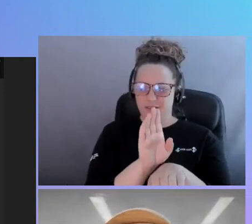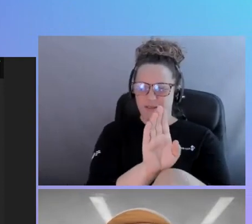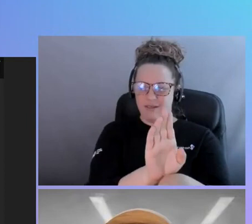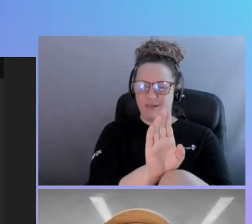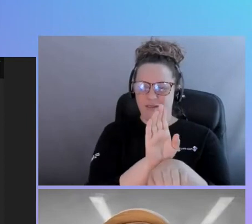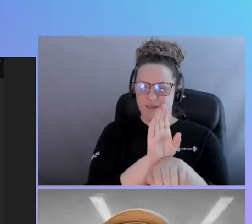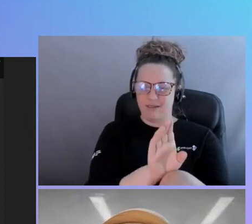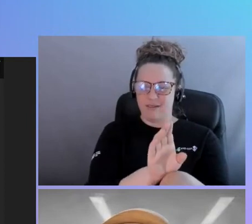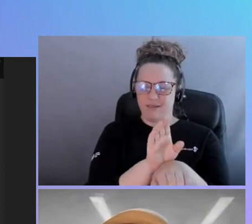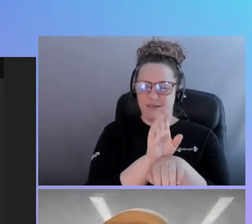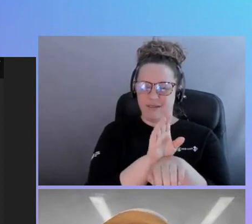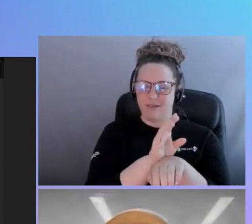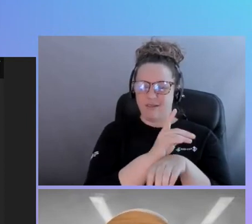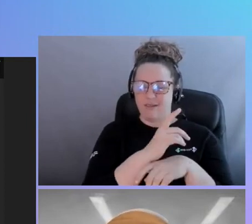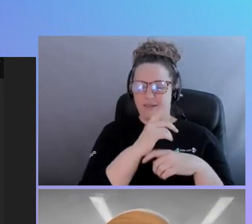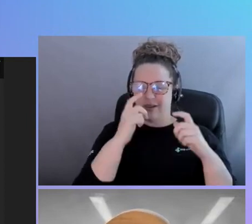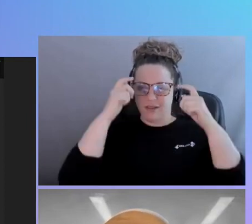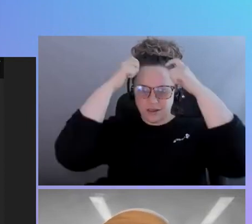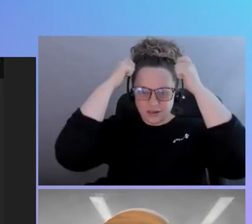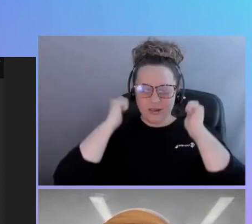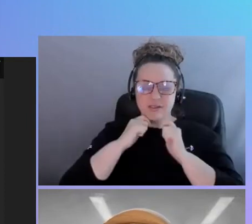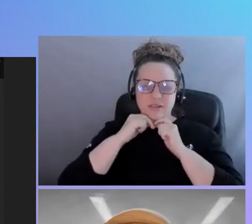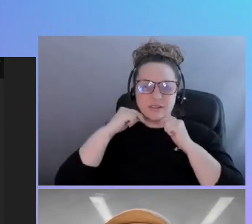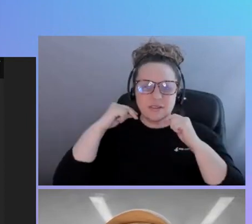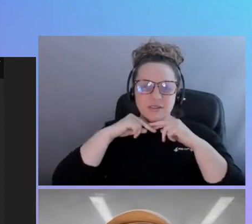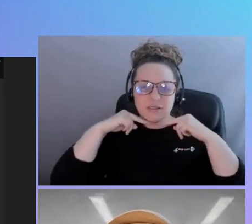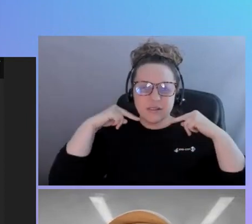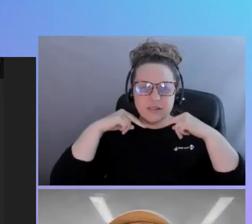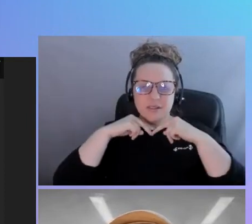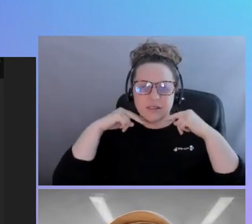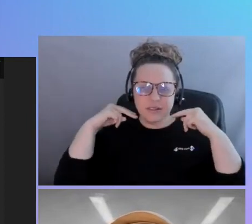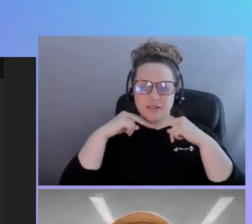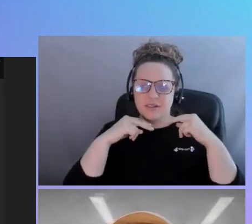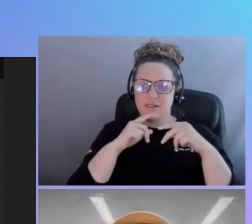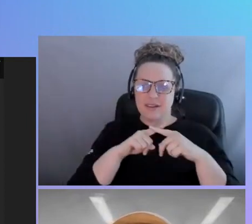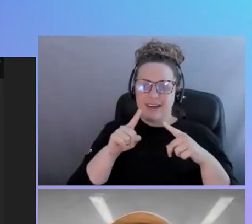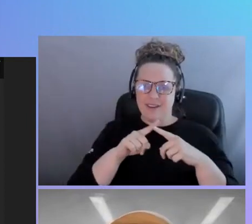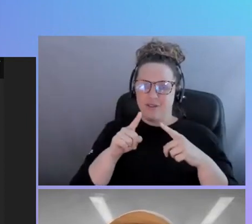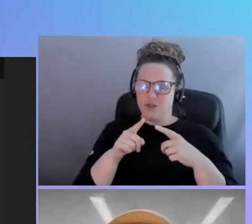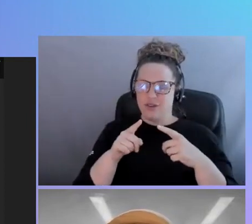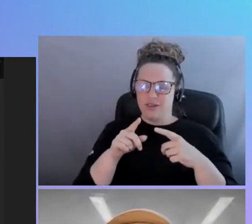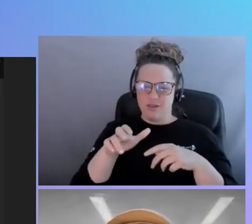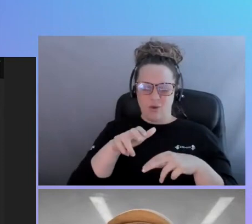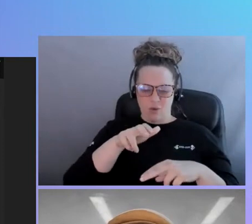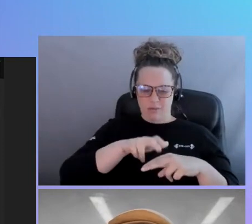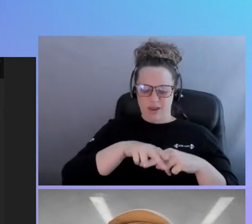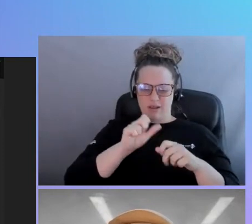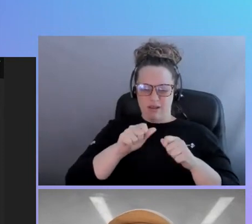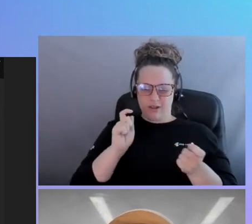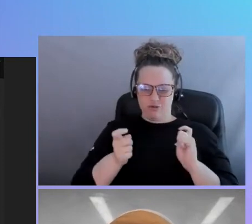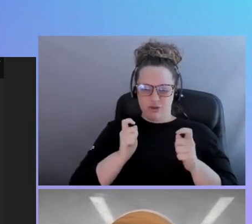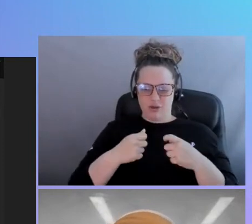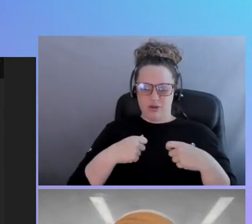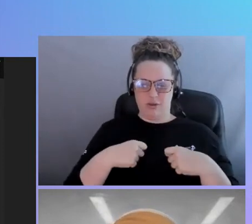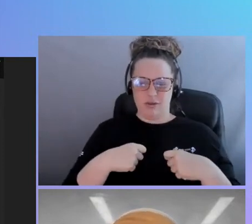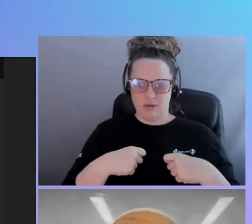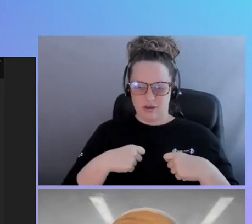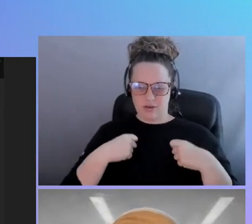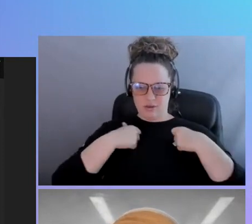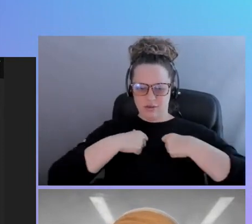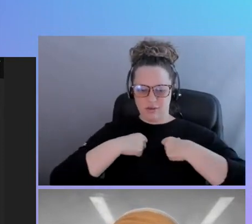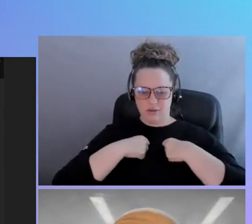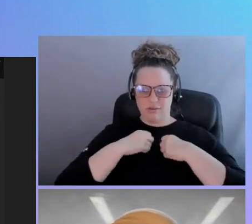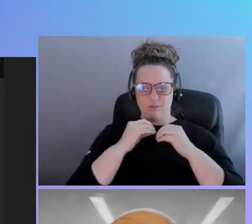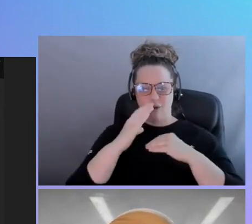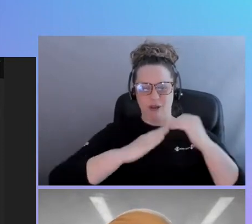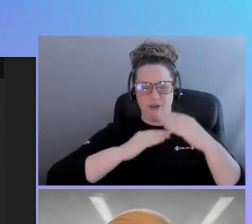adjustable straps for the helmets, adjustable pedals. So basically, you could configure your cockpit for your size,